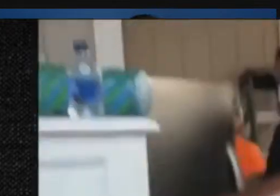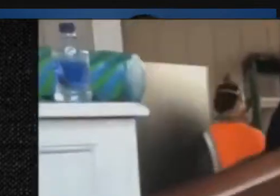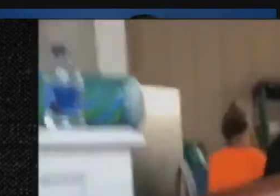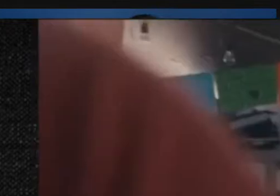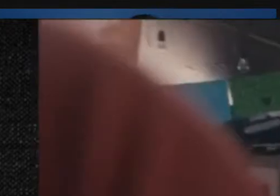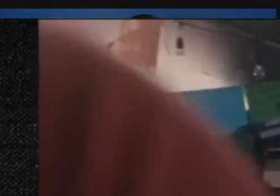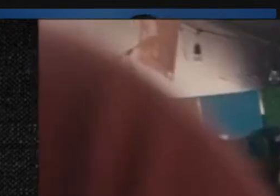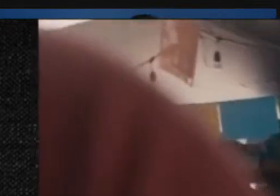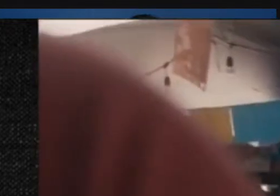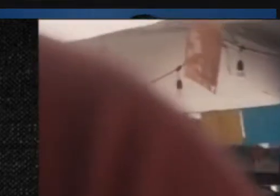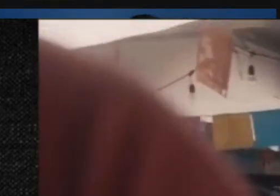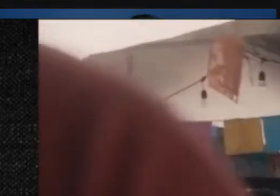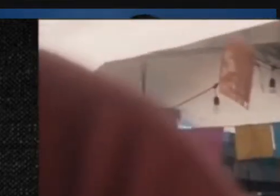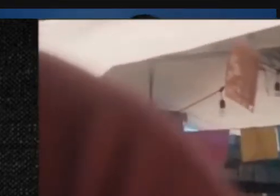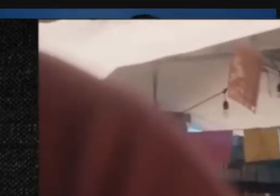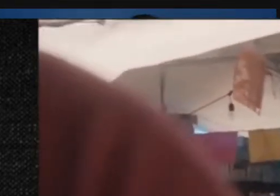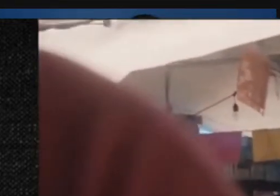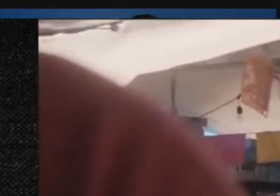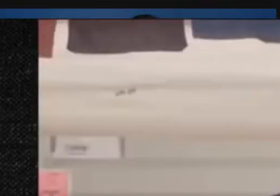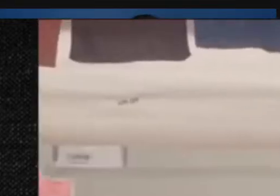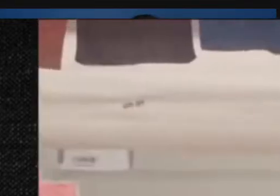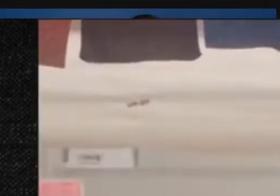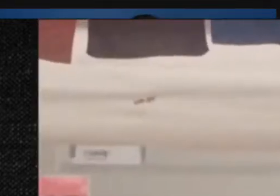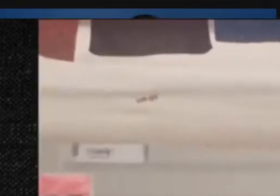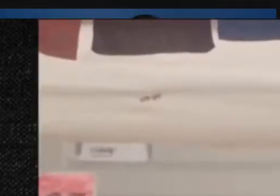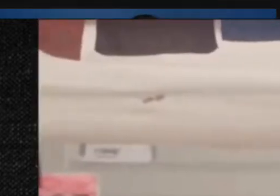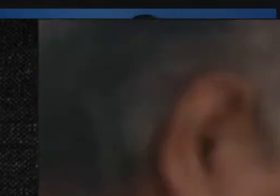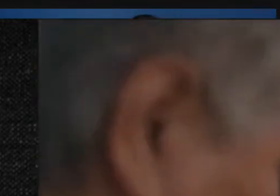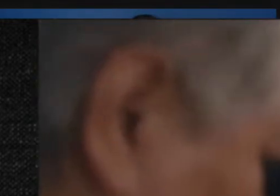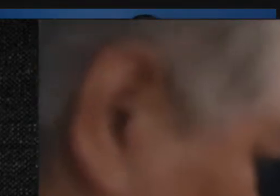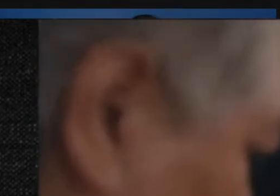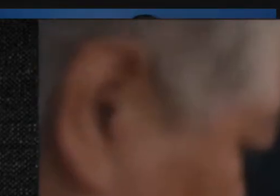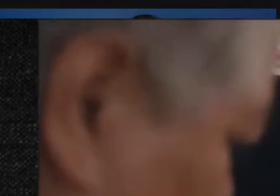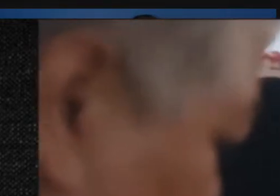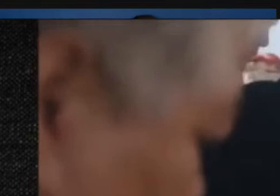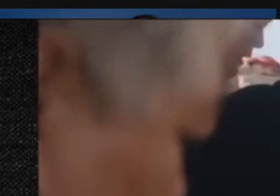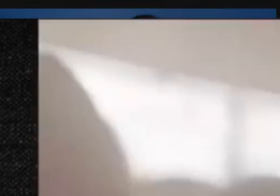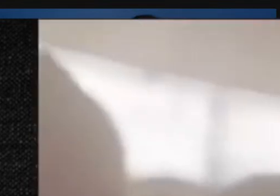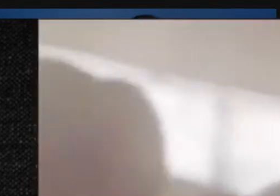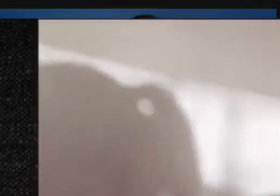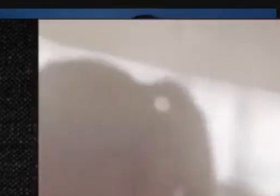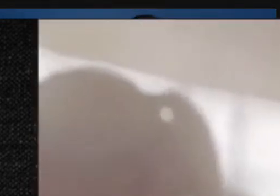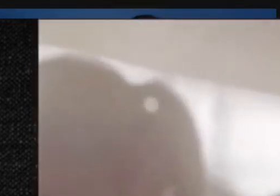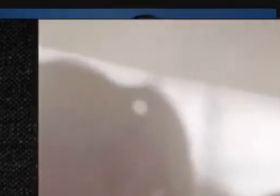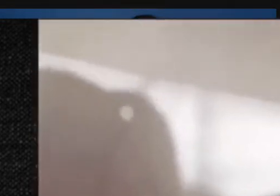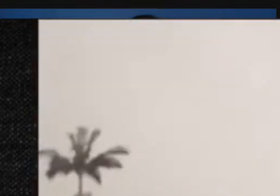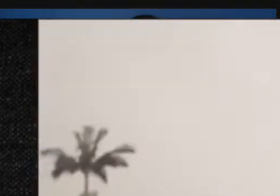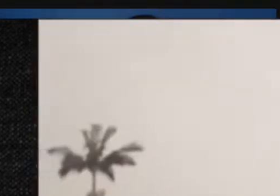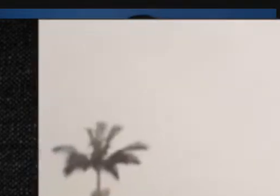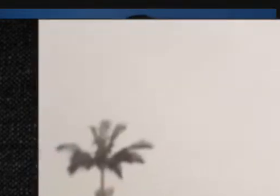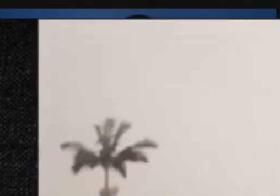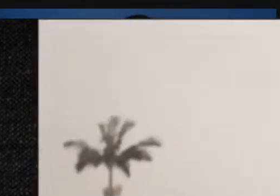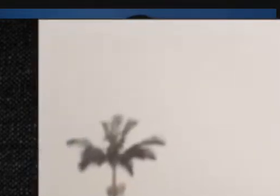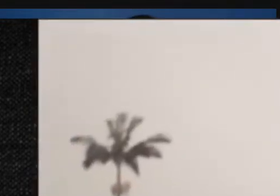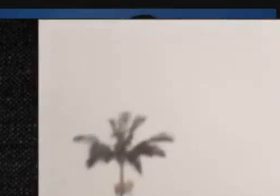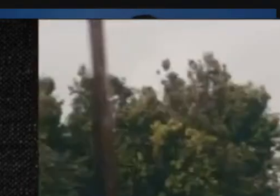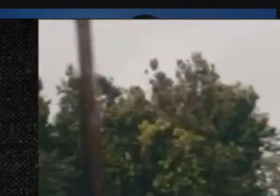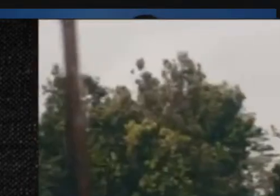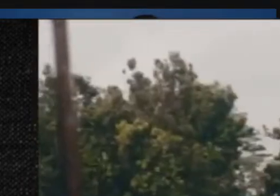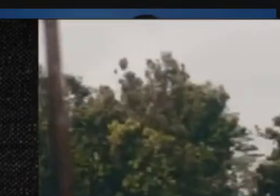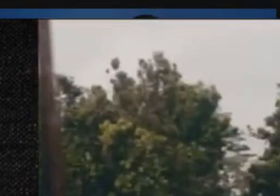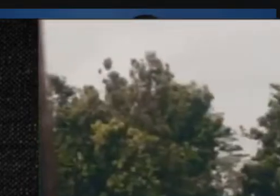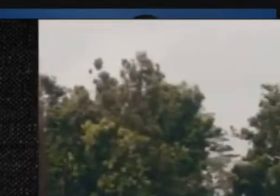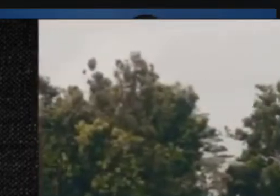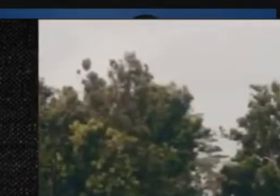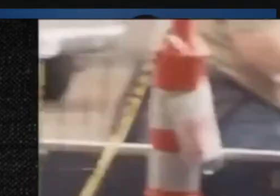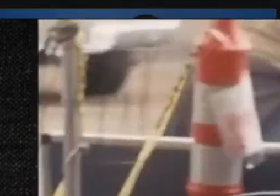So it was huge. They were watching out for each other. Hello everybody, thank you for coming. Thank you for the support from everybody. As we go through this,